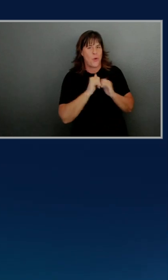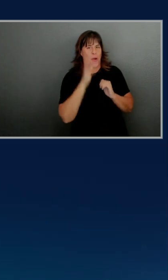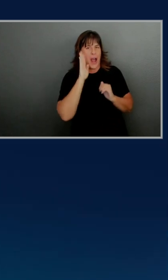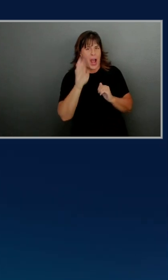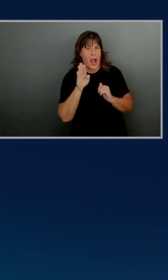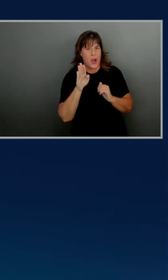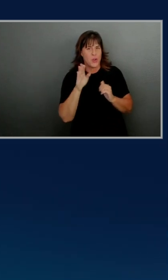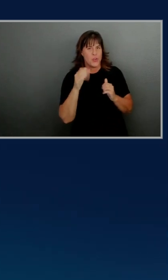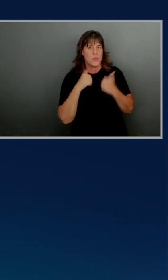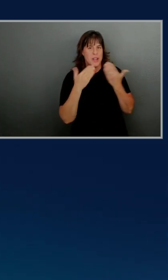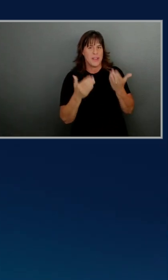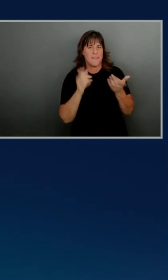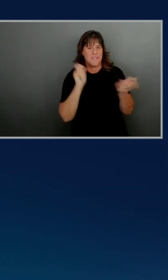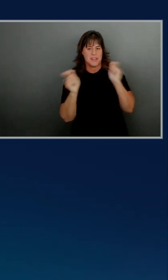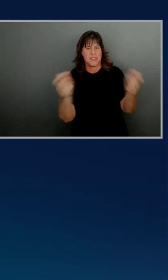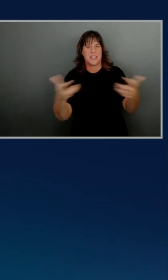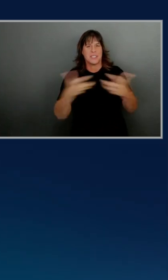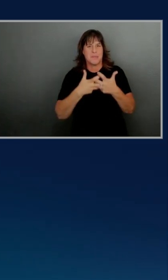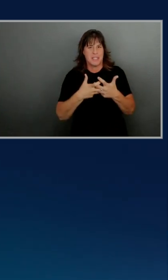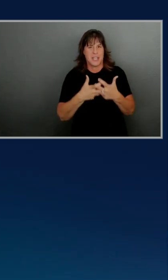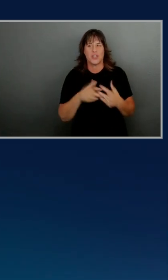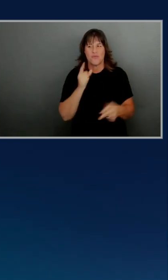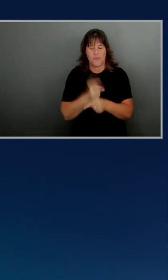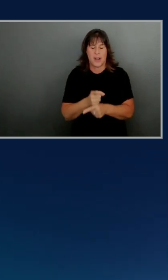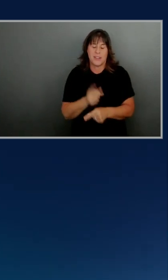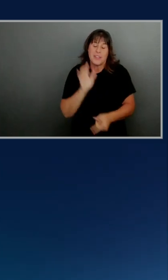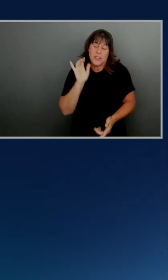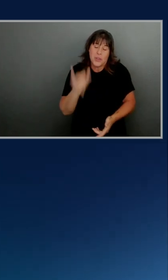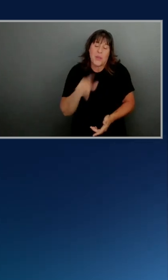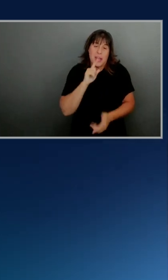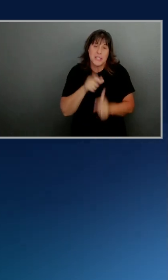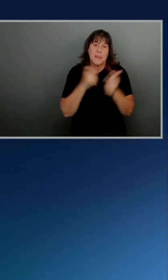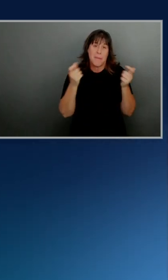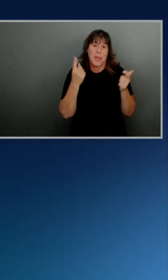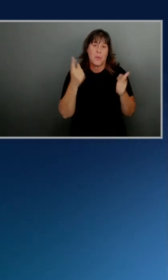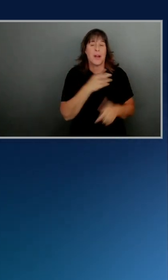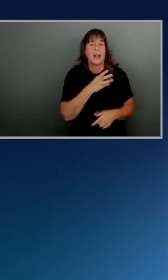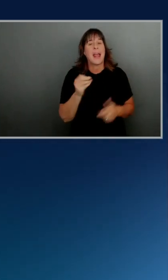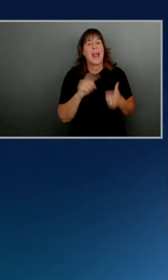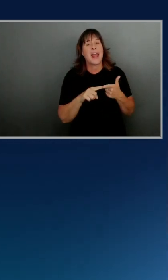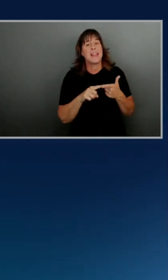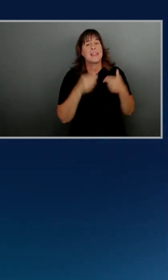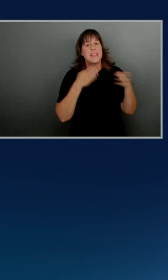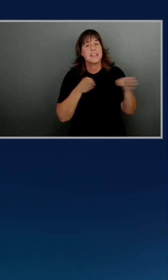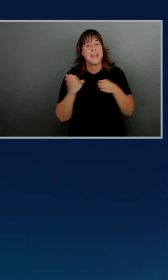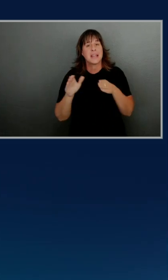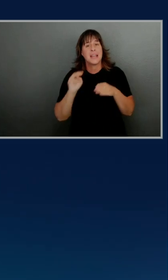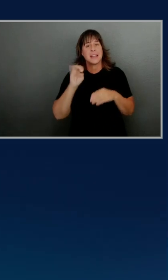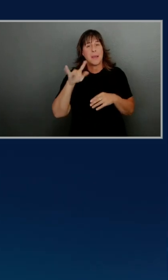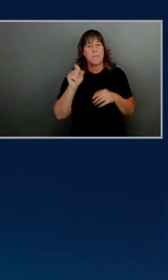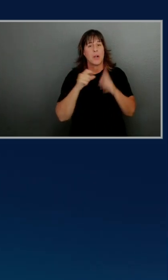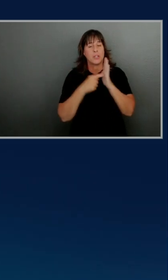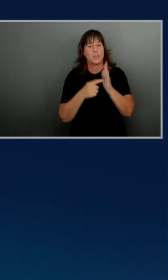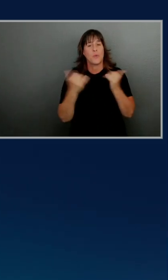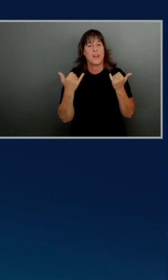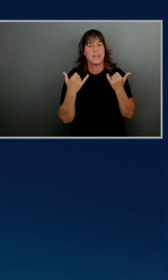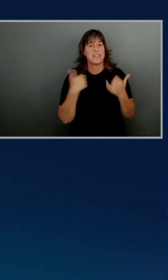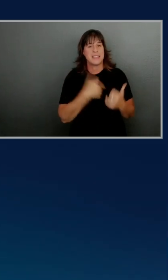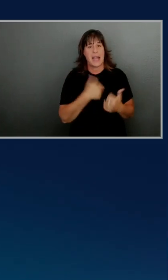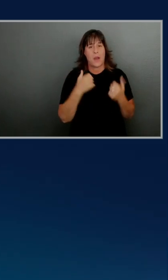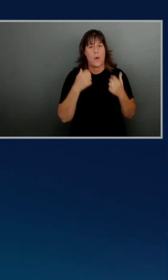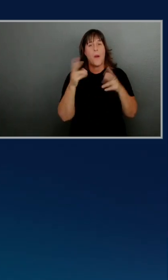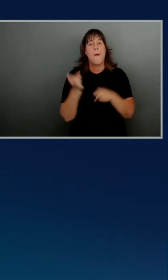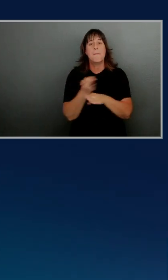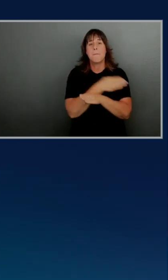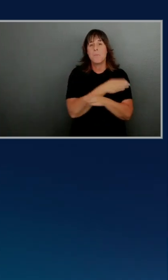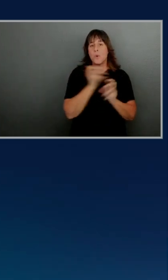in customization, right? Yeah. So that's a big one. And the technique that Marcus is showing us now of preloading the data, this is